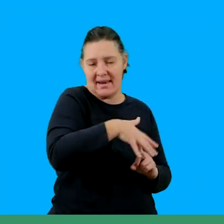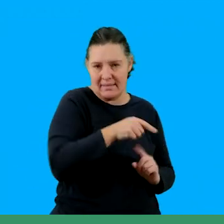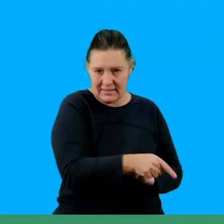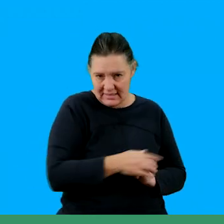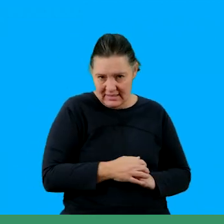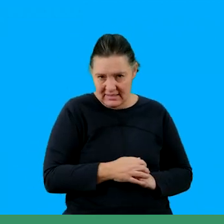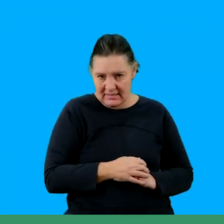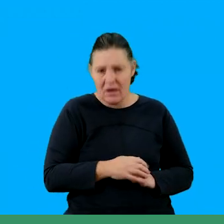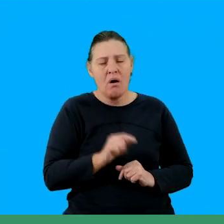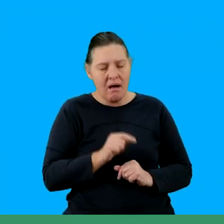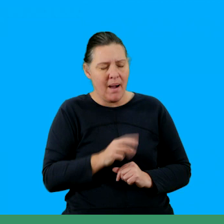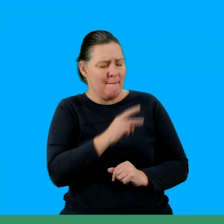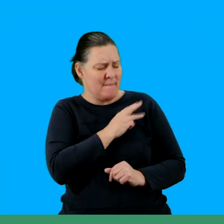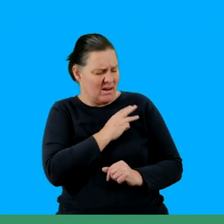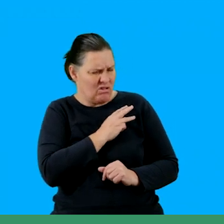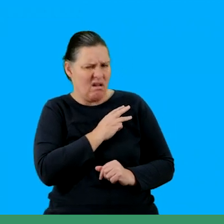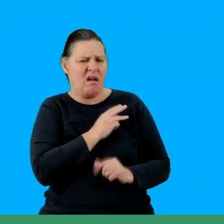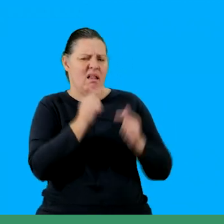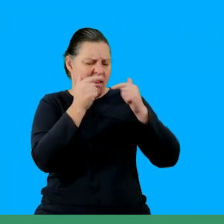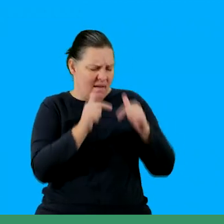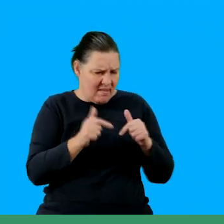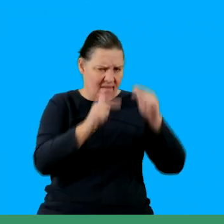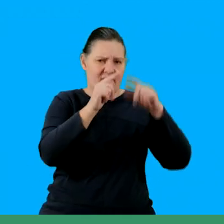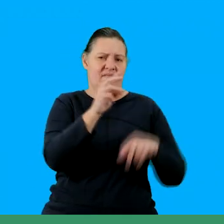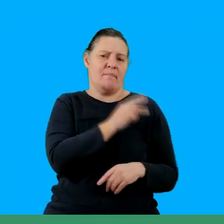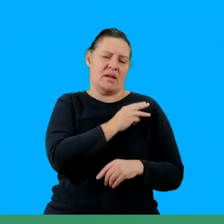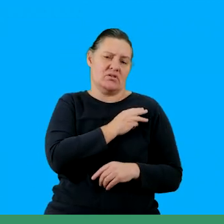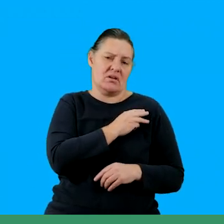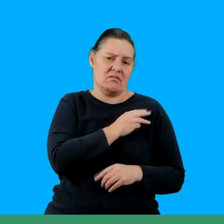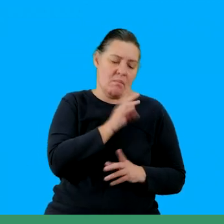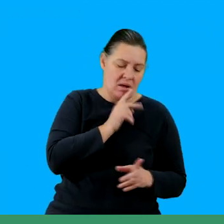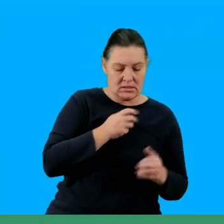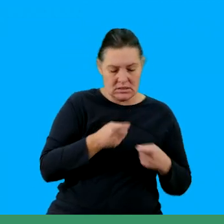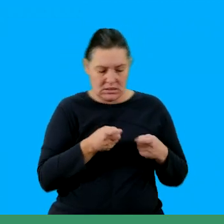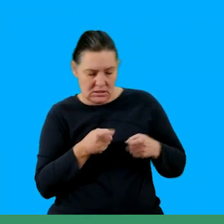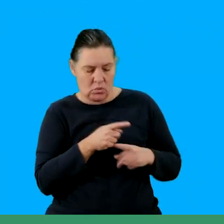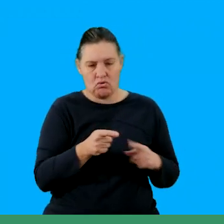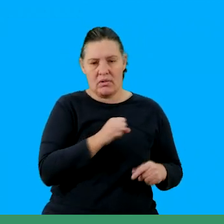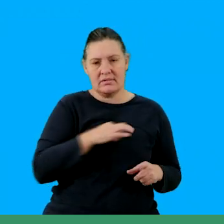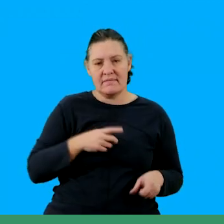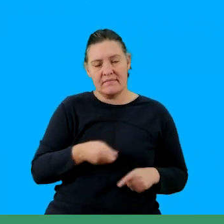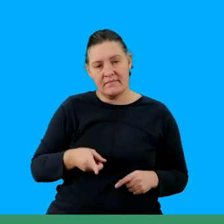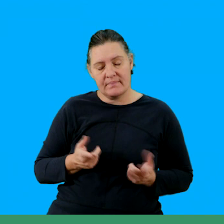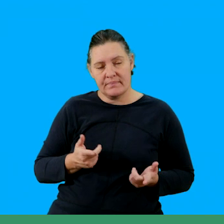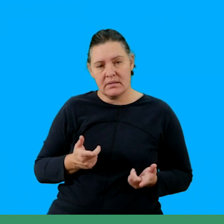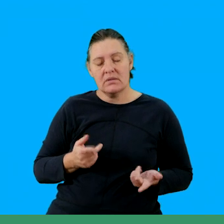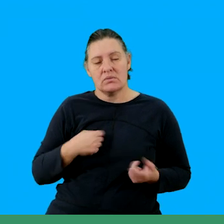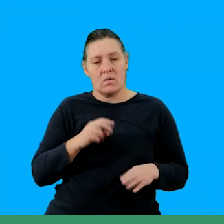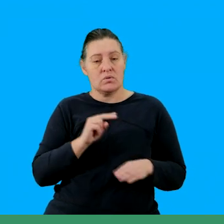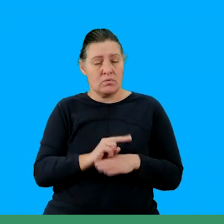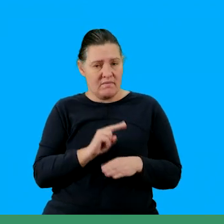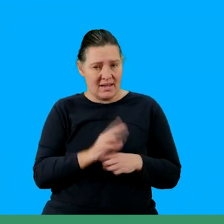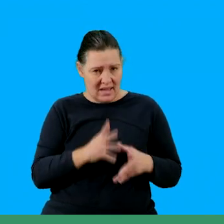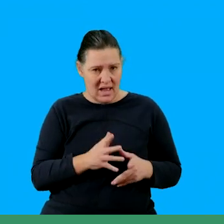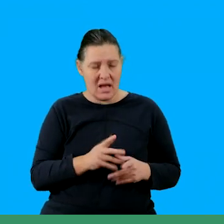a supervisor is a manager or is part of the levels of management that are within the business. So a